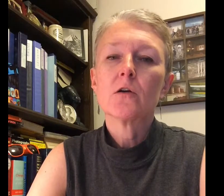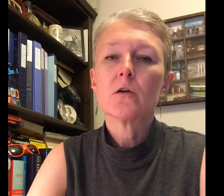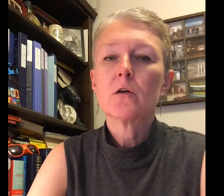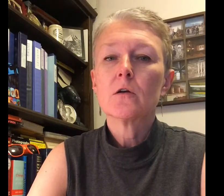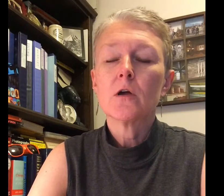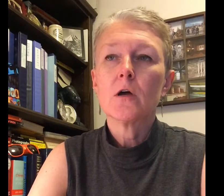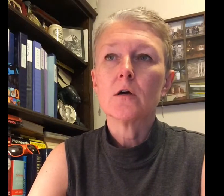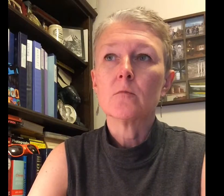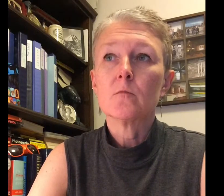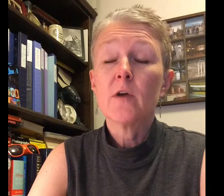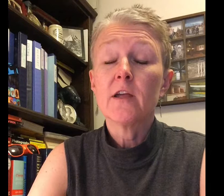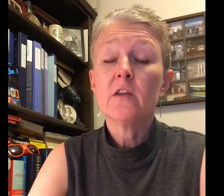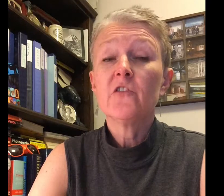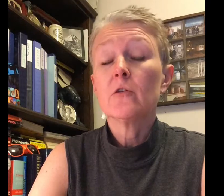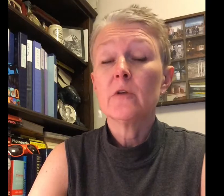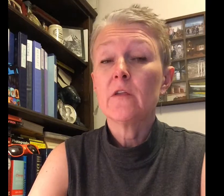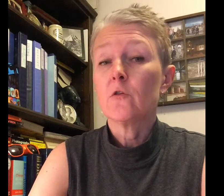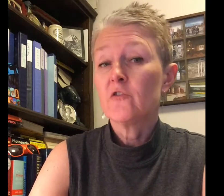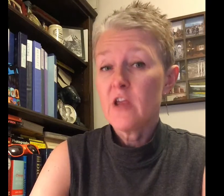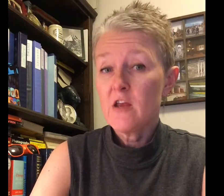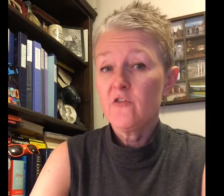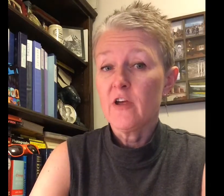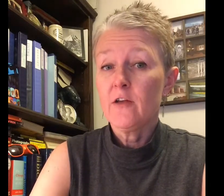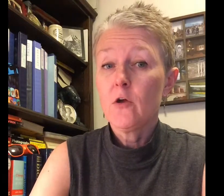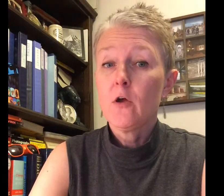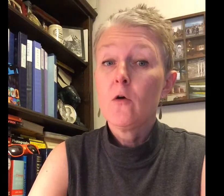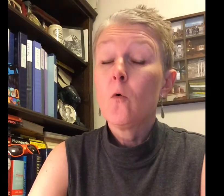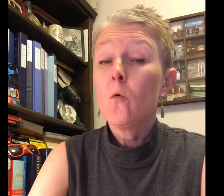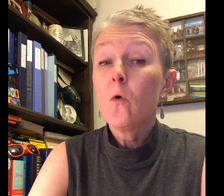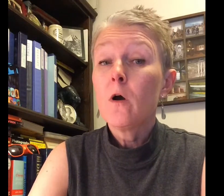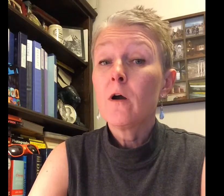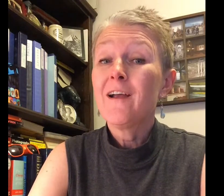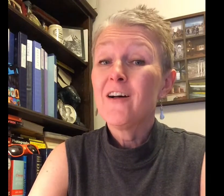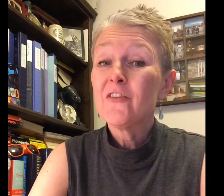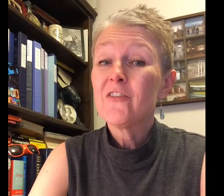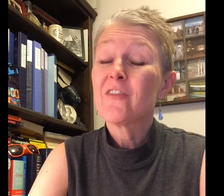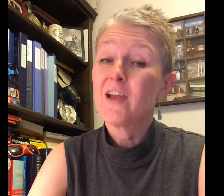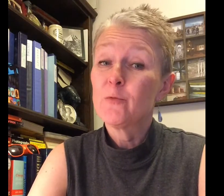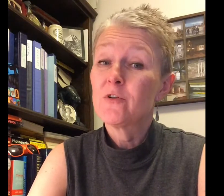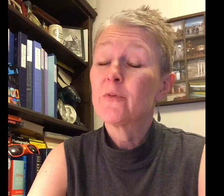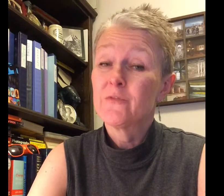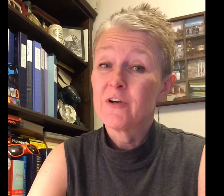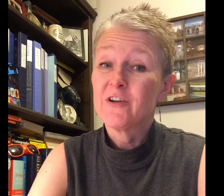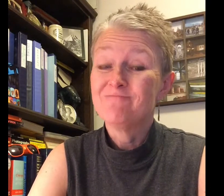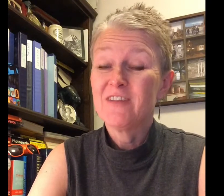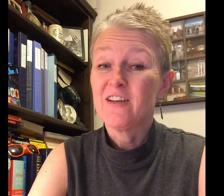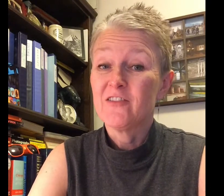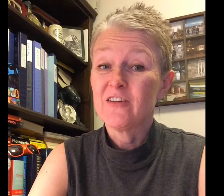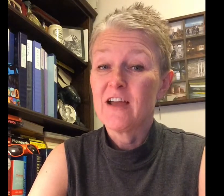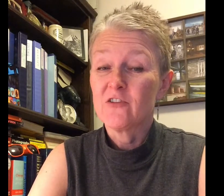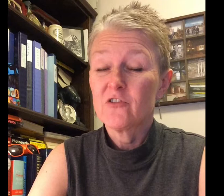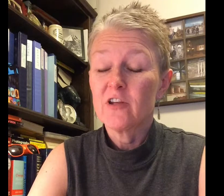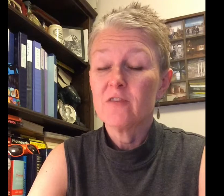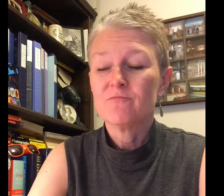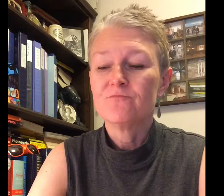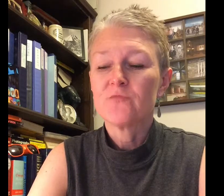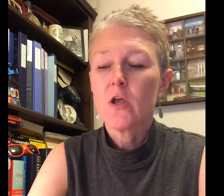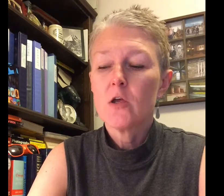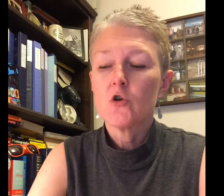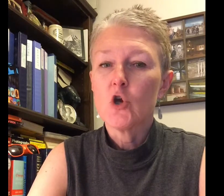their right to either change it, or else the captioner wasn't very good and didn't